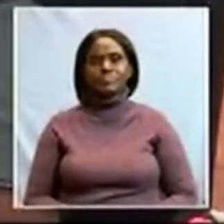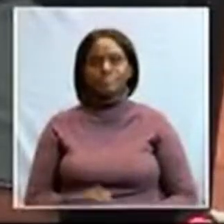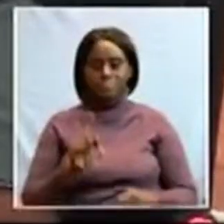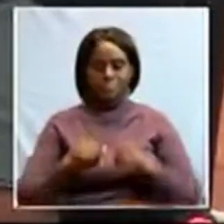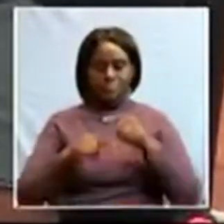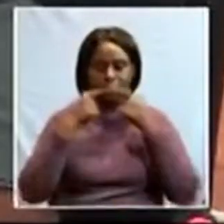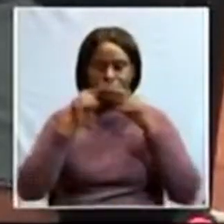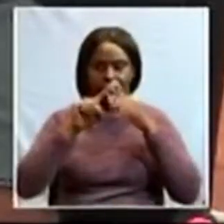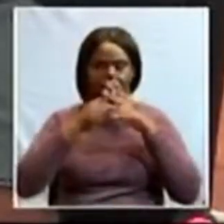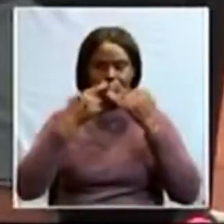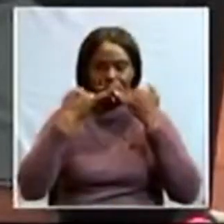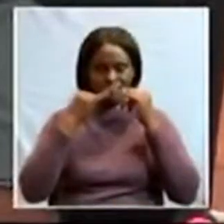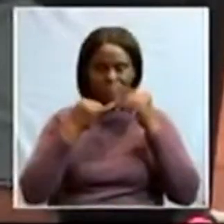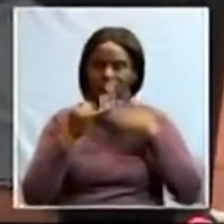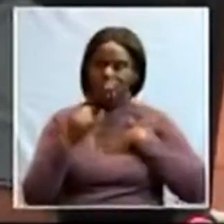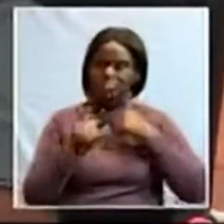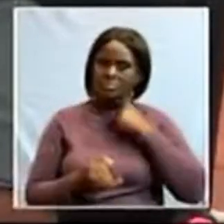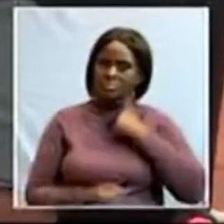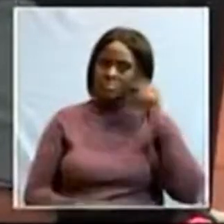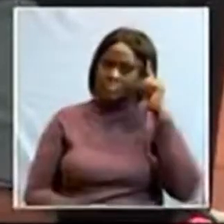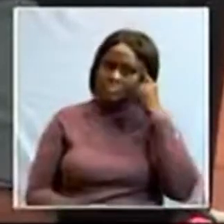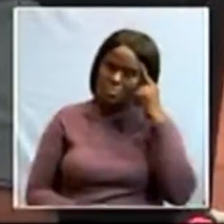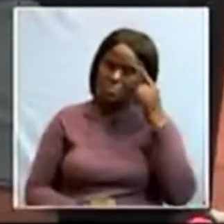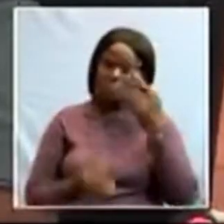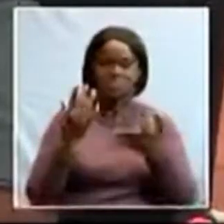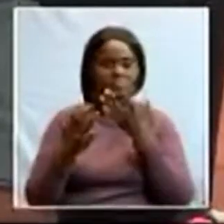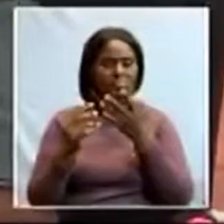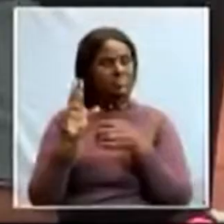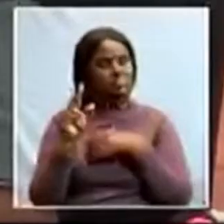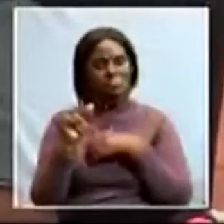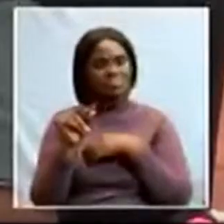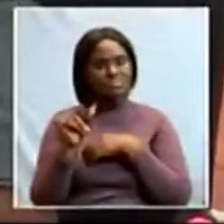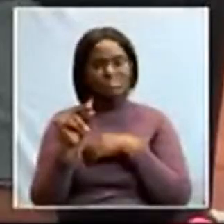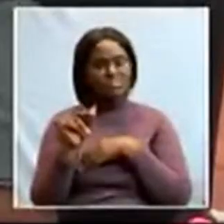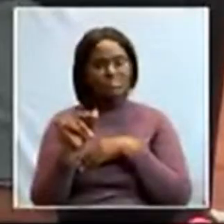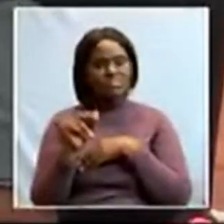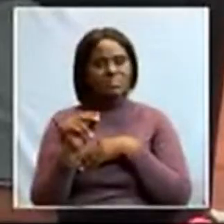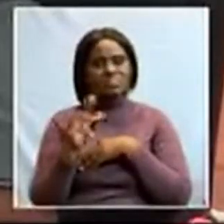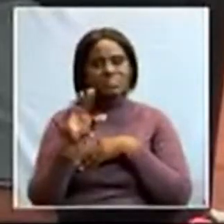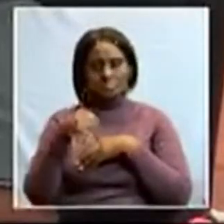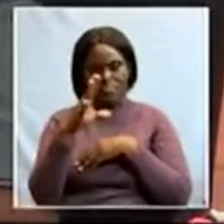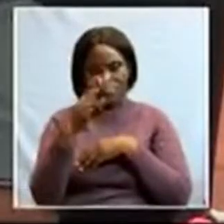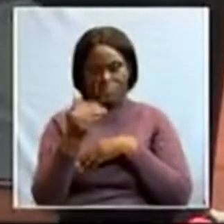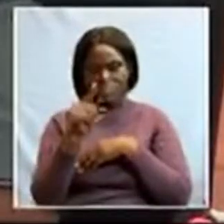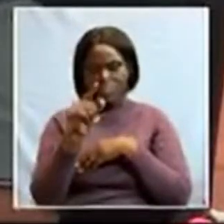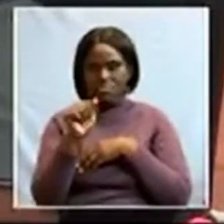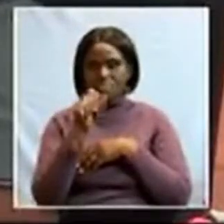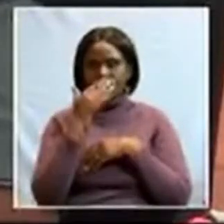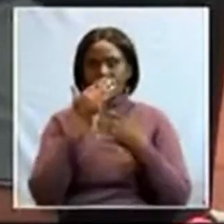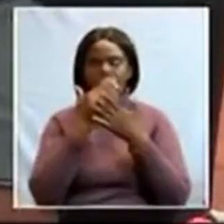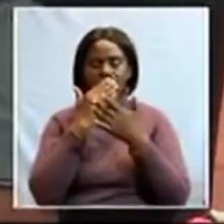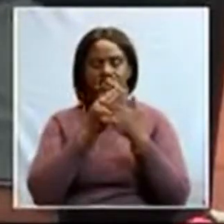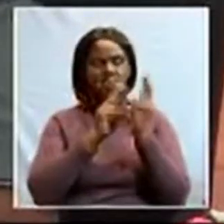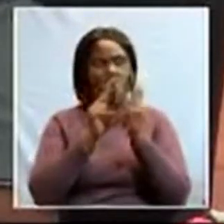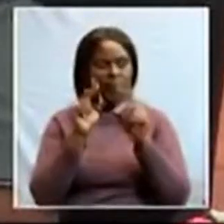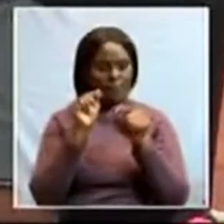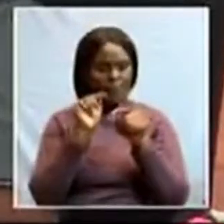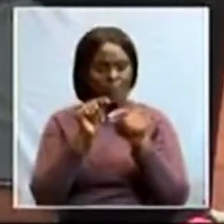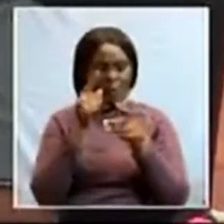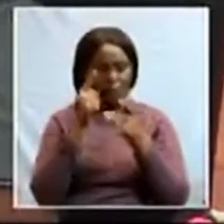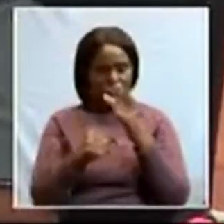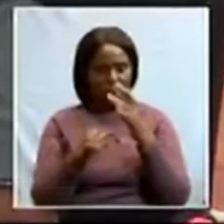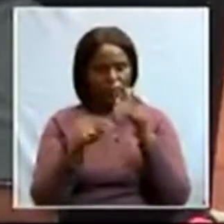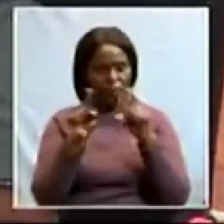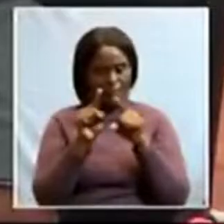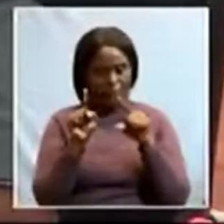telling your committee, I think, maybe, no. Can you give proper responses of what